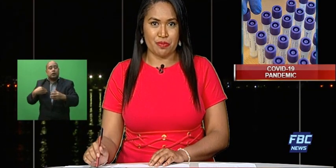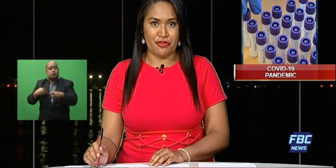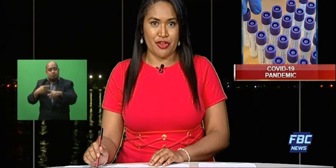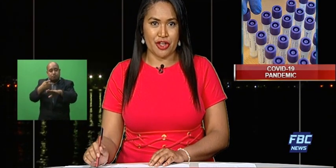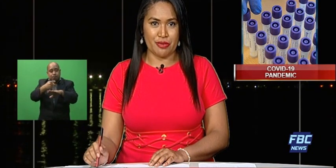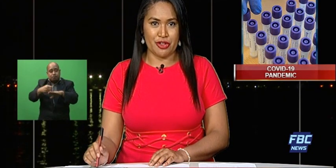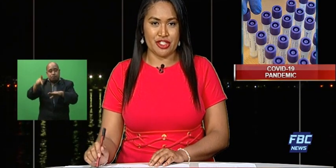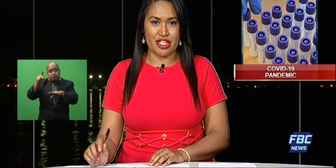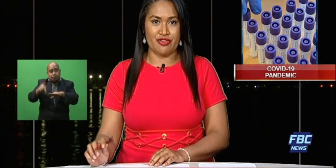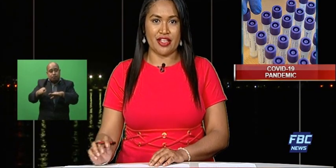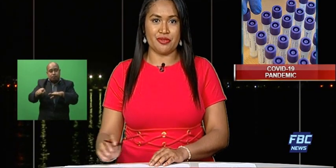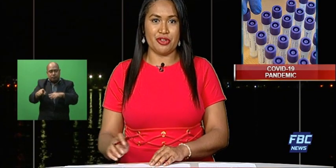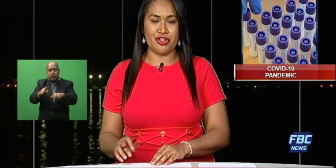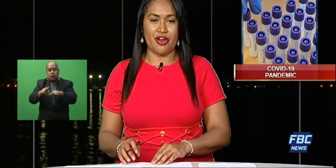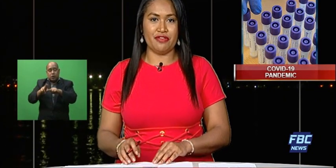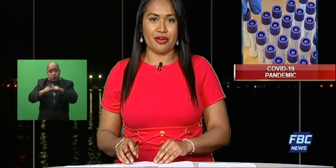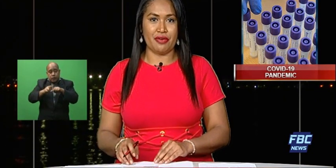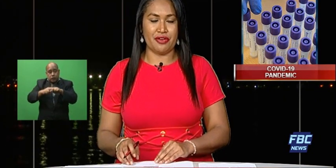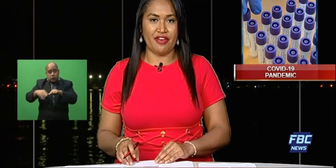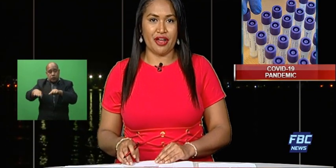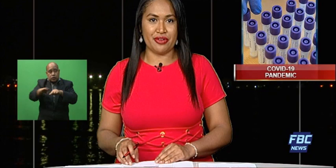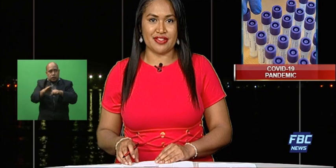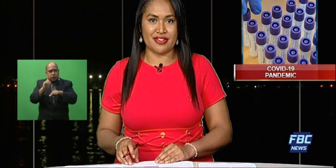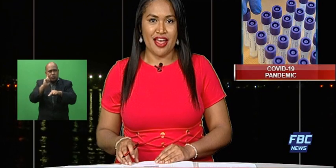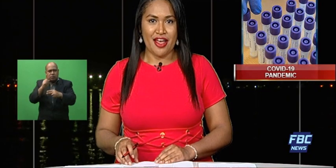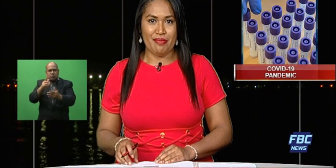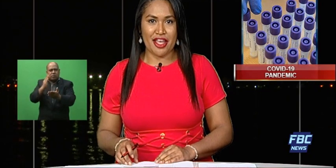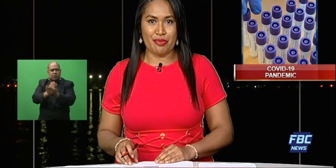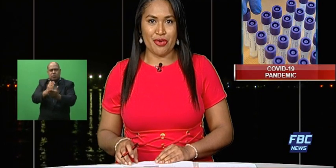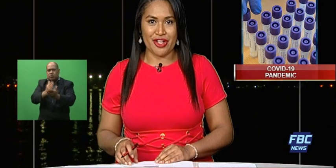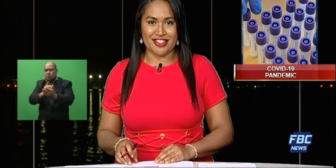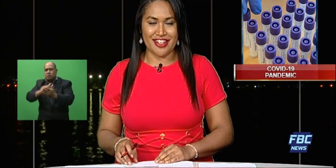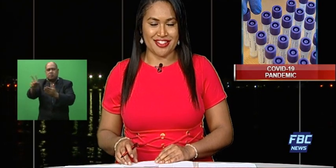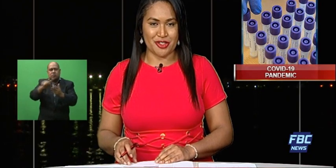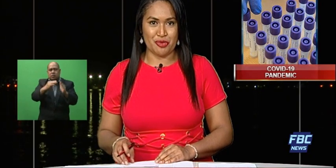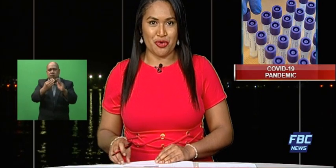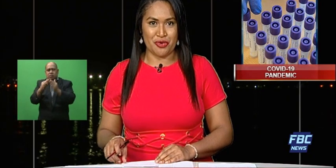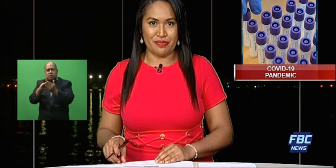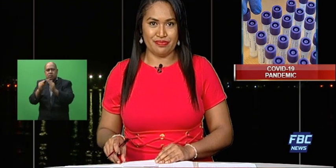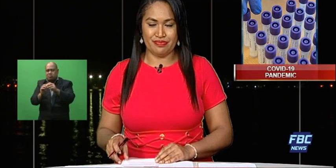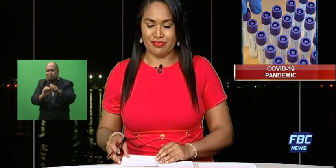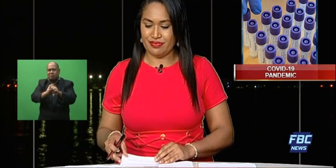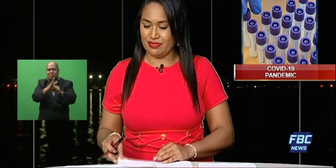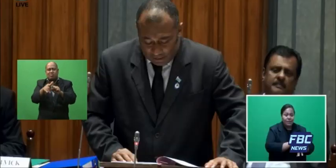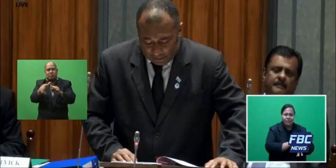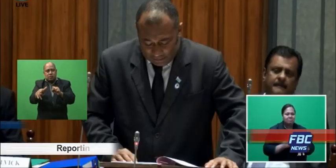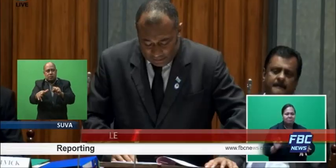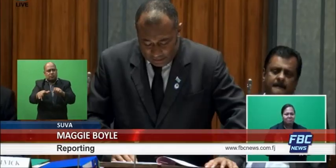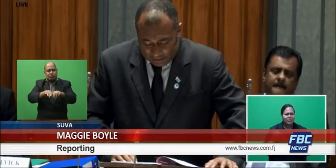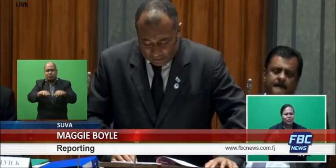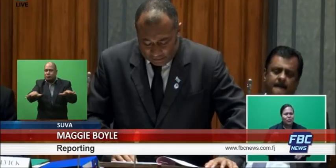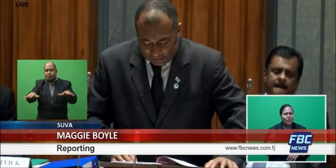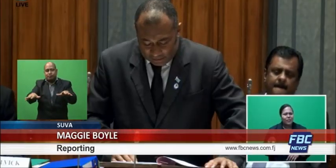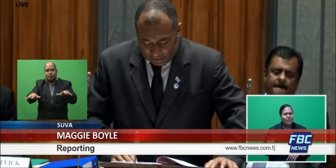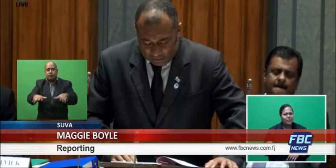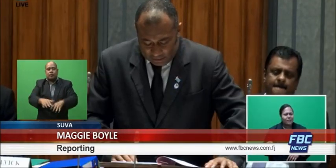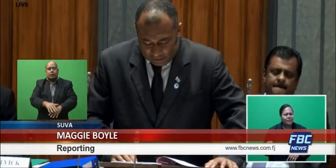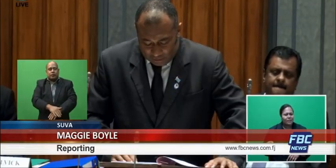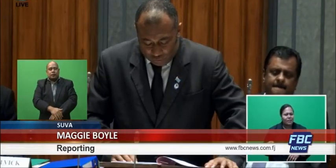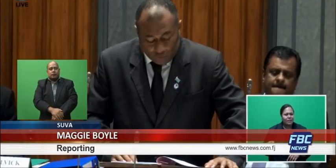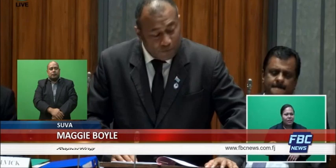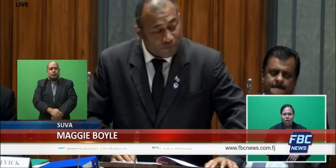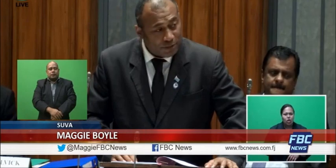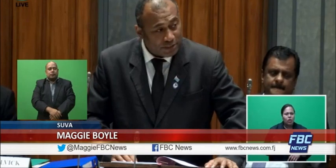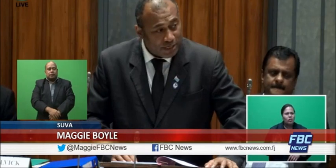has stopped the further community transmission of the coronavirus. Maggie Boyle tells us more. It's been a